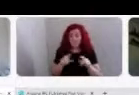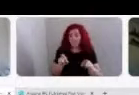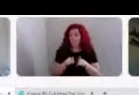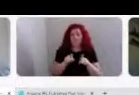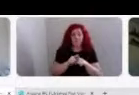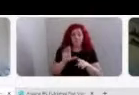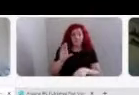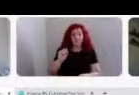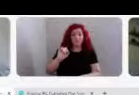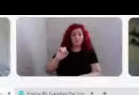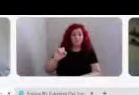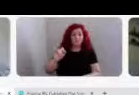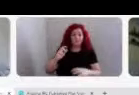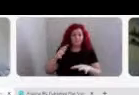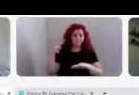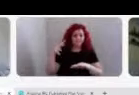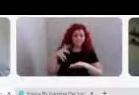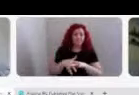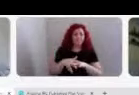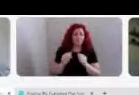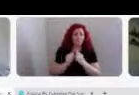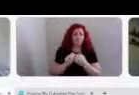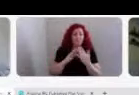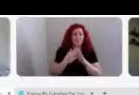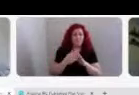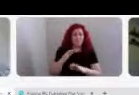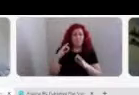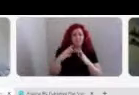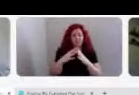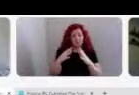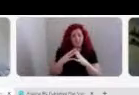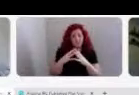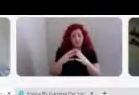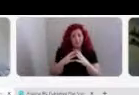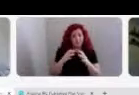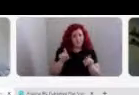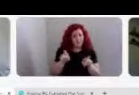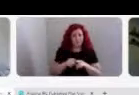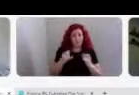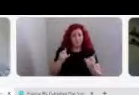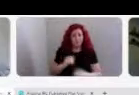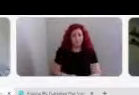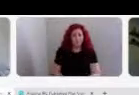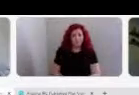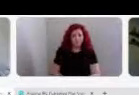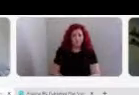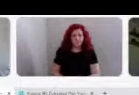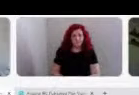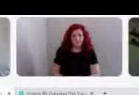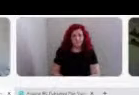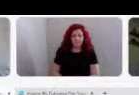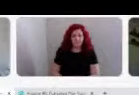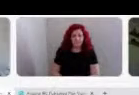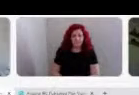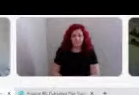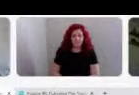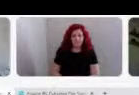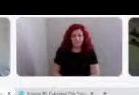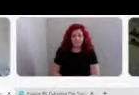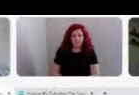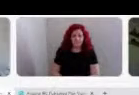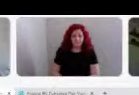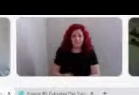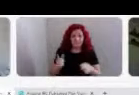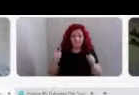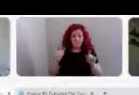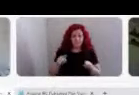interest intact with the city of flagstaff as they are today instead we have three districts